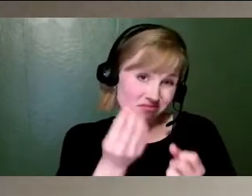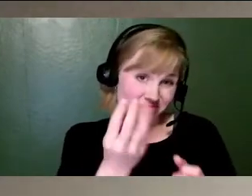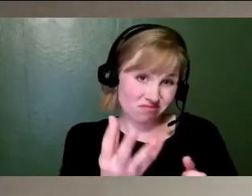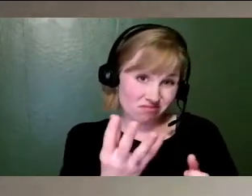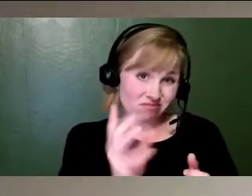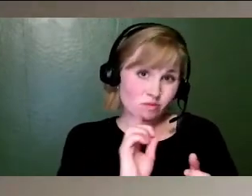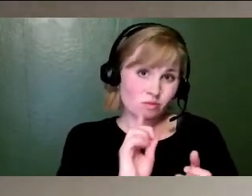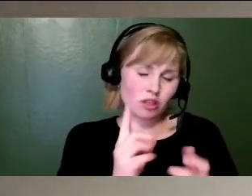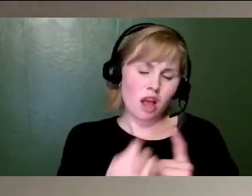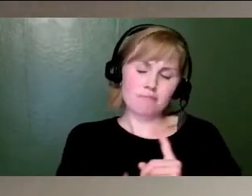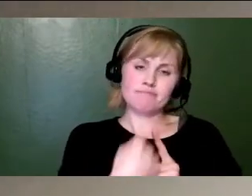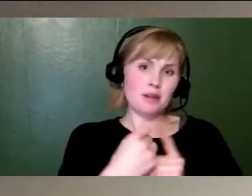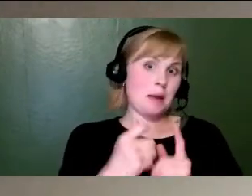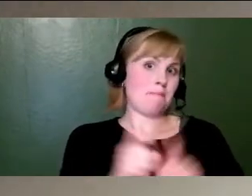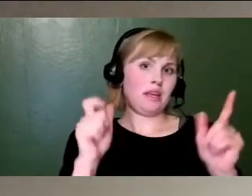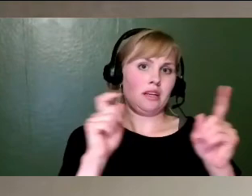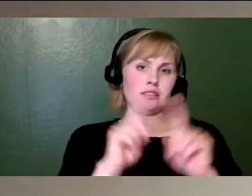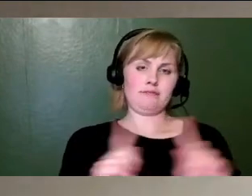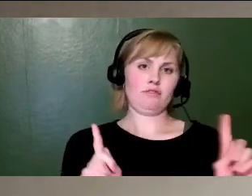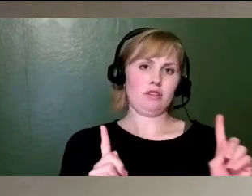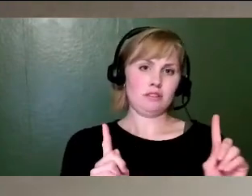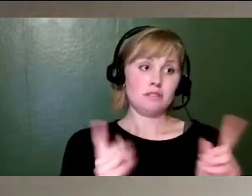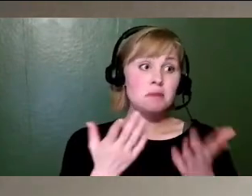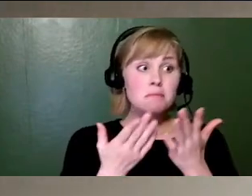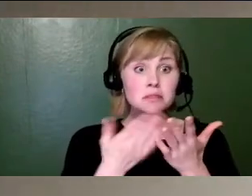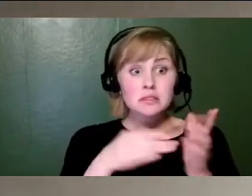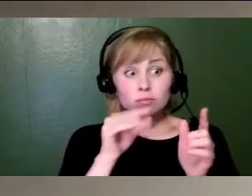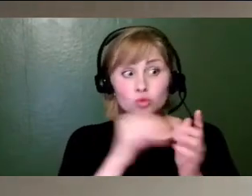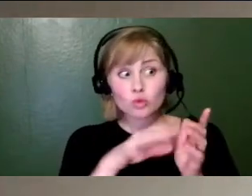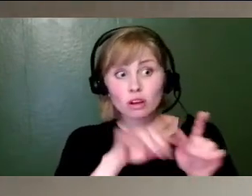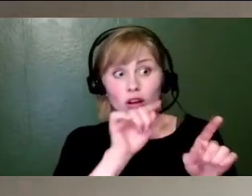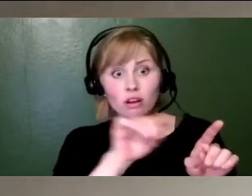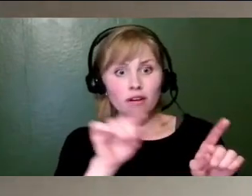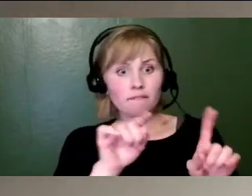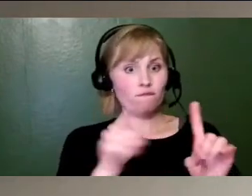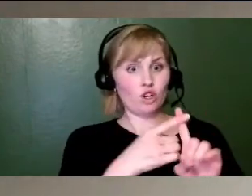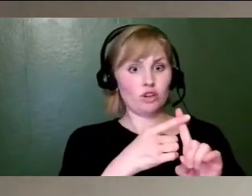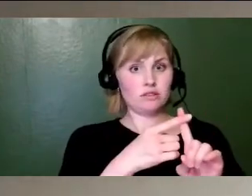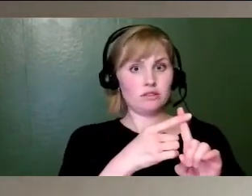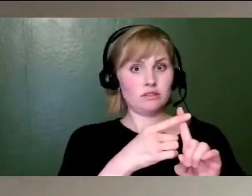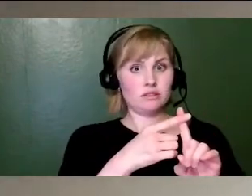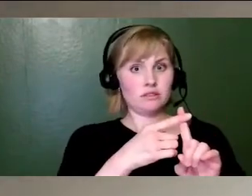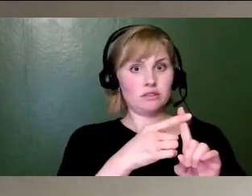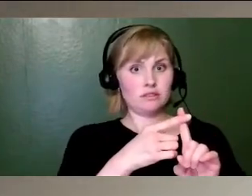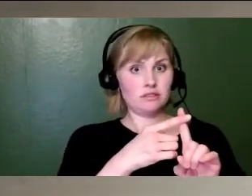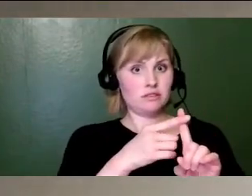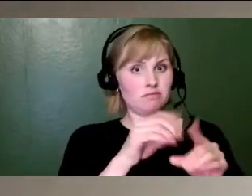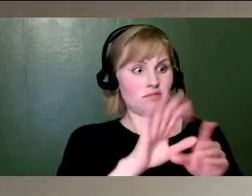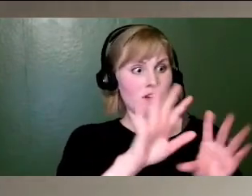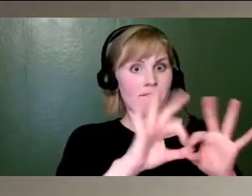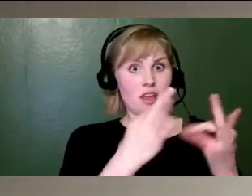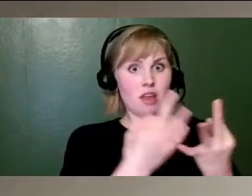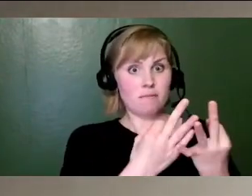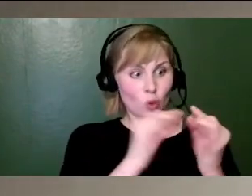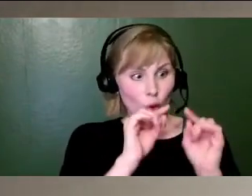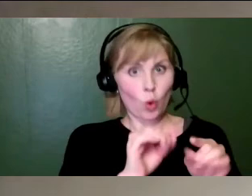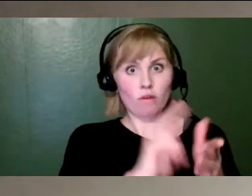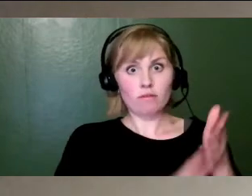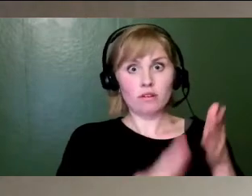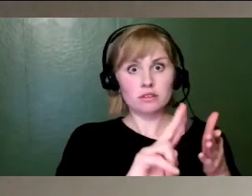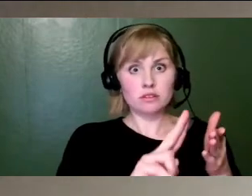first in their family to go to university or might struggle with other socioeconomic barriers outside of their